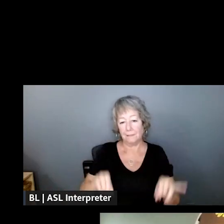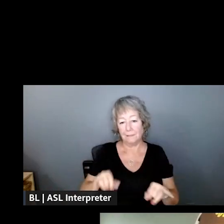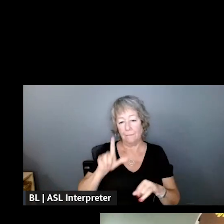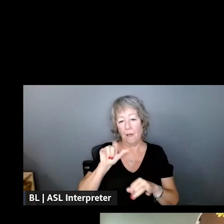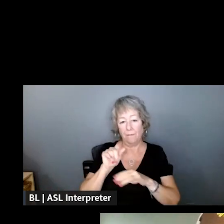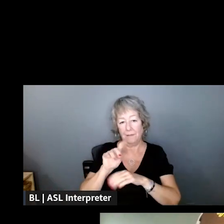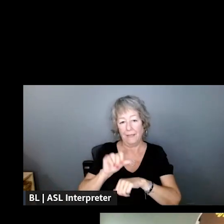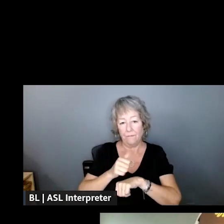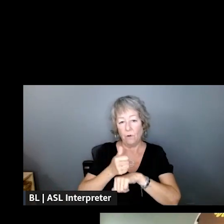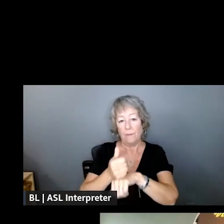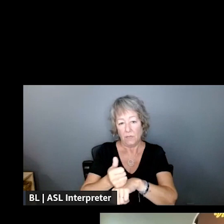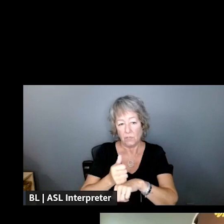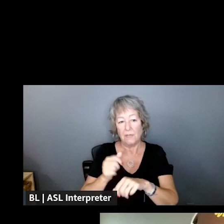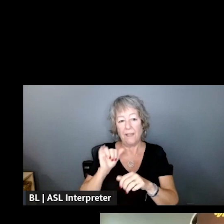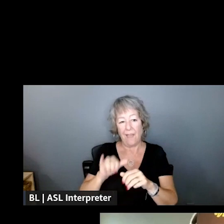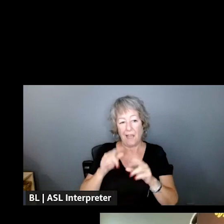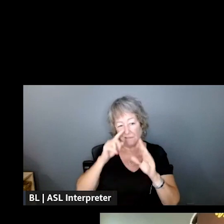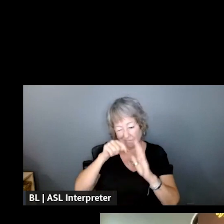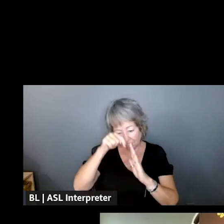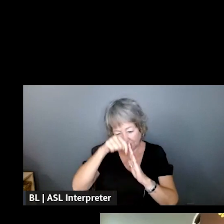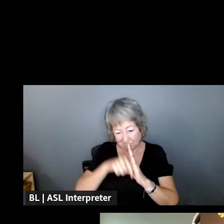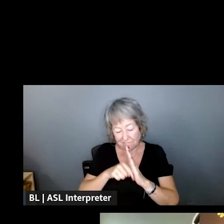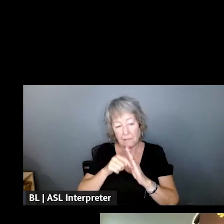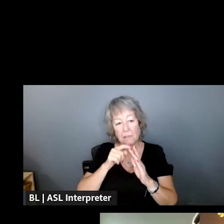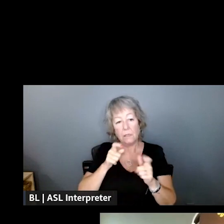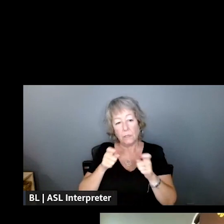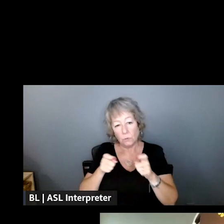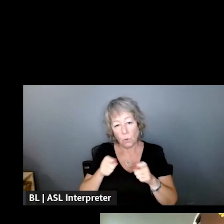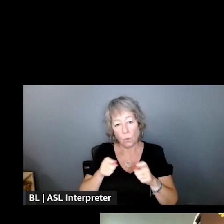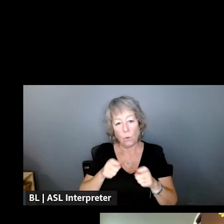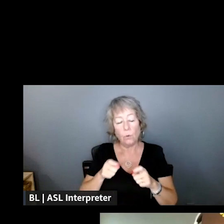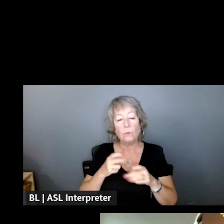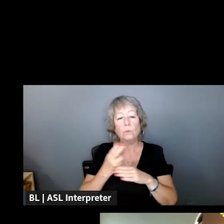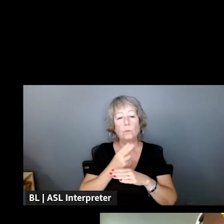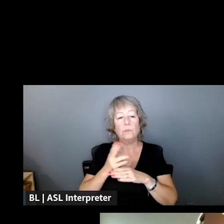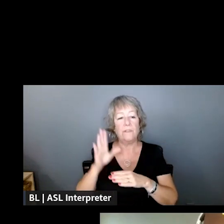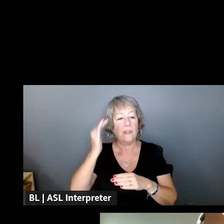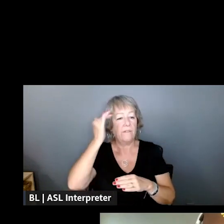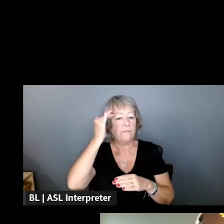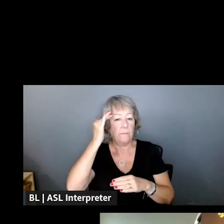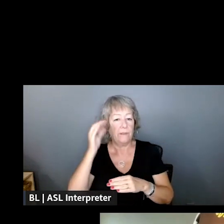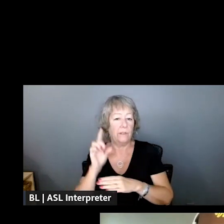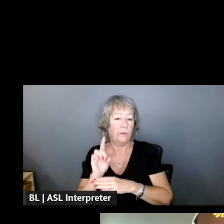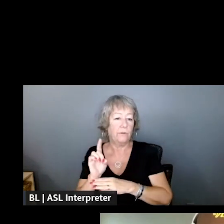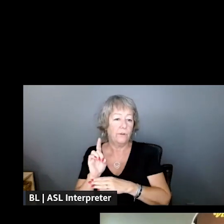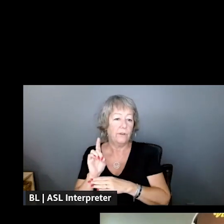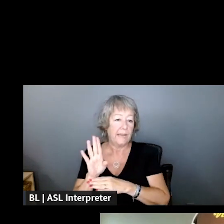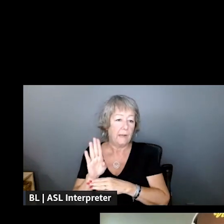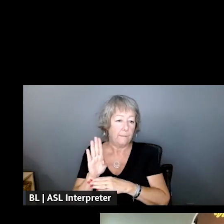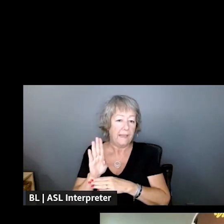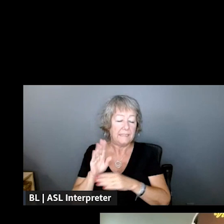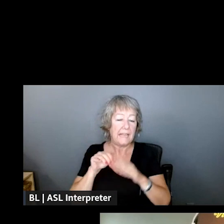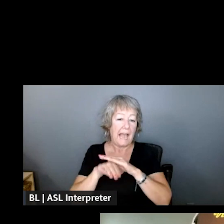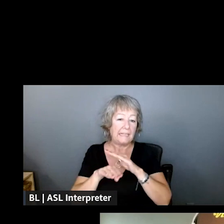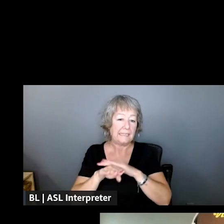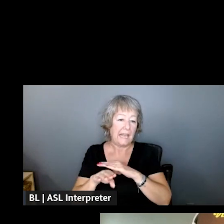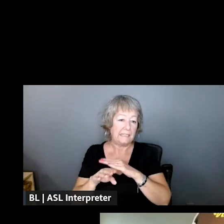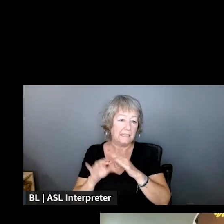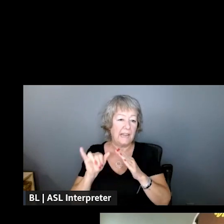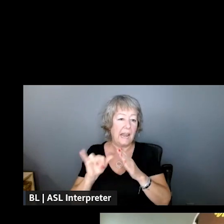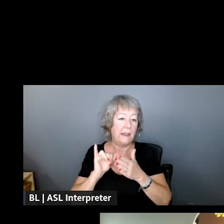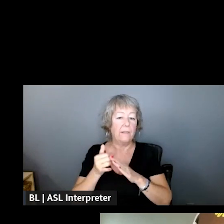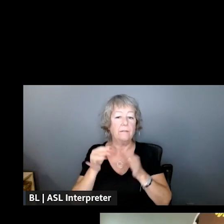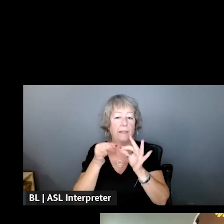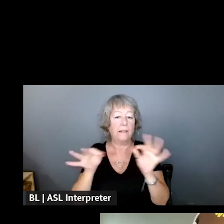grained access control using your familiar database semantics for access control into